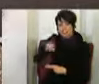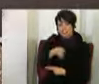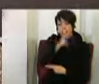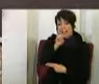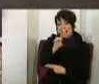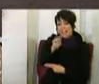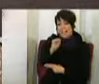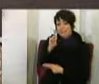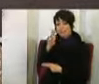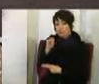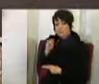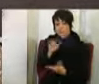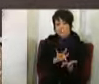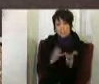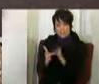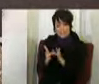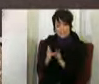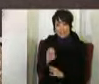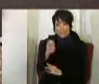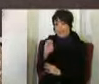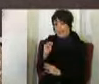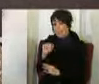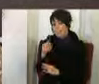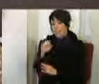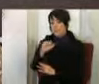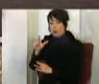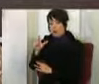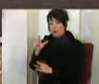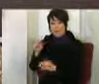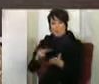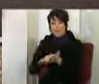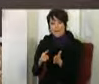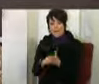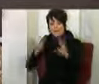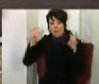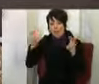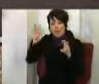Jesus, Emmanuel, which means God with us.